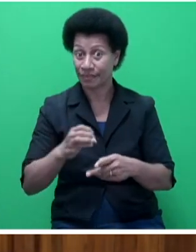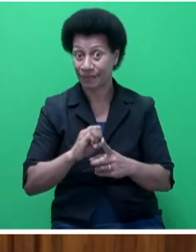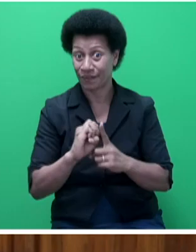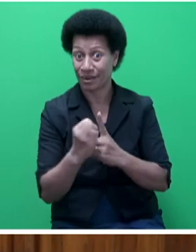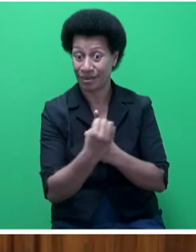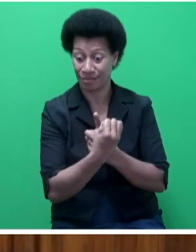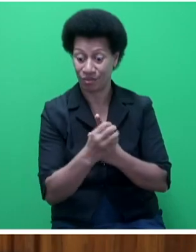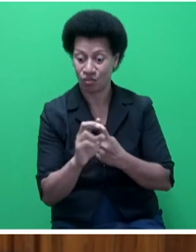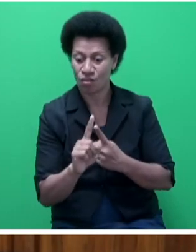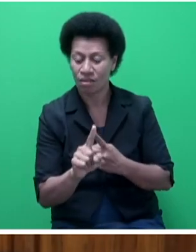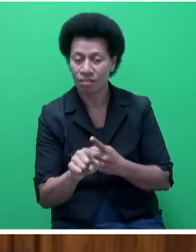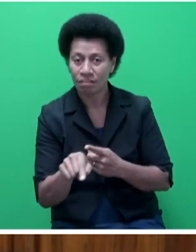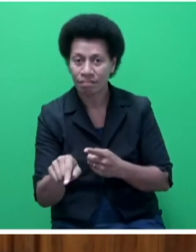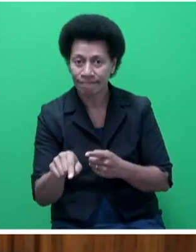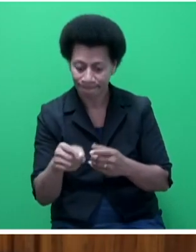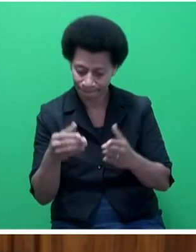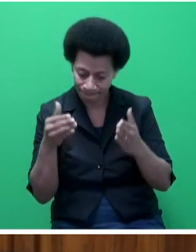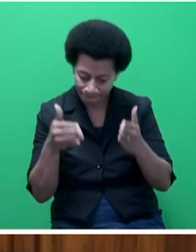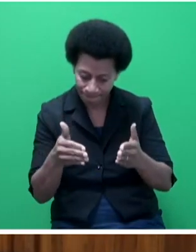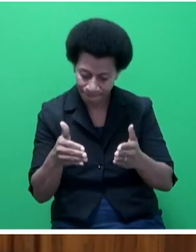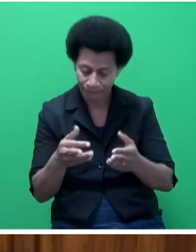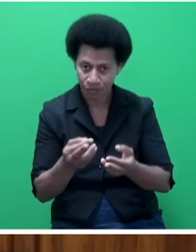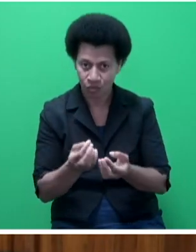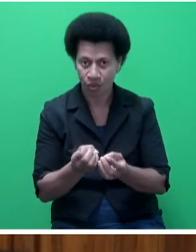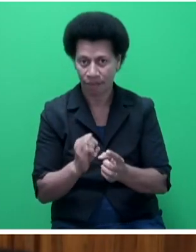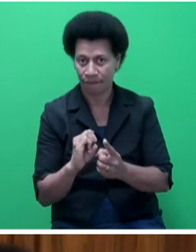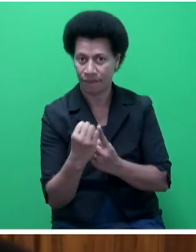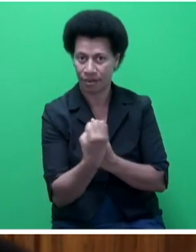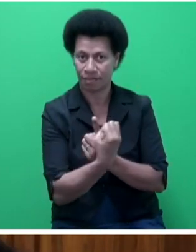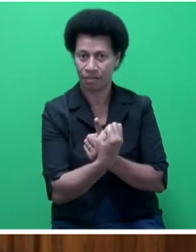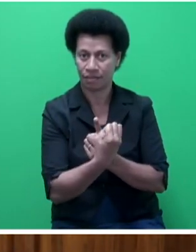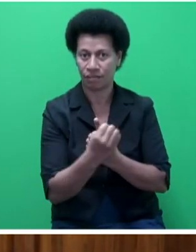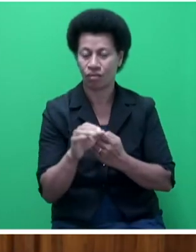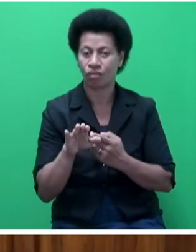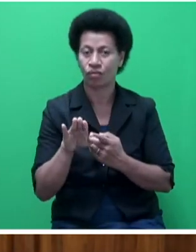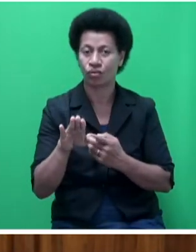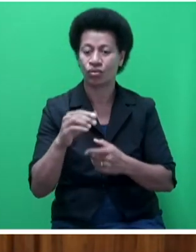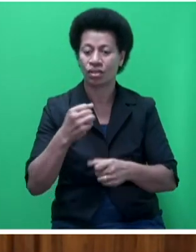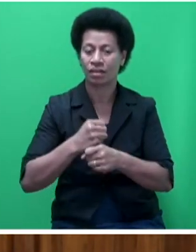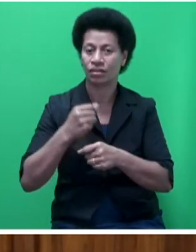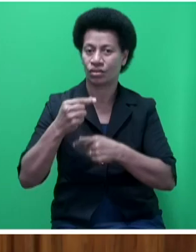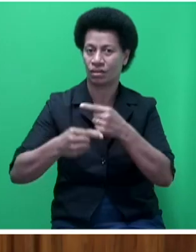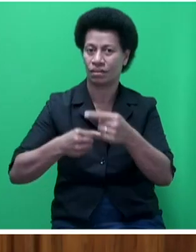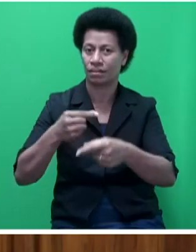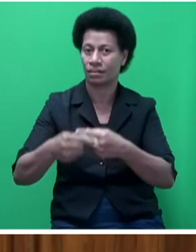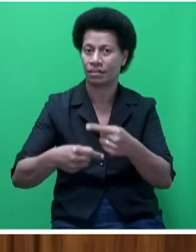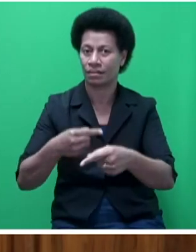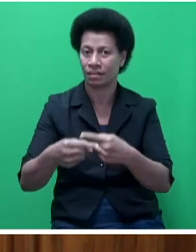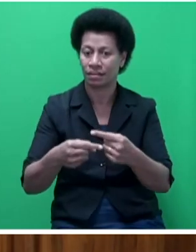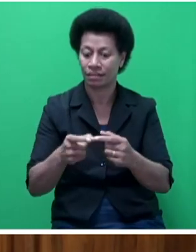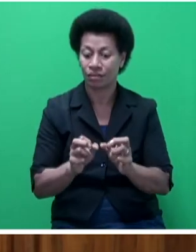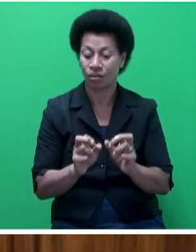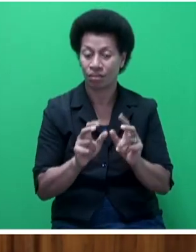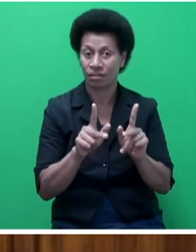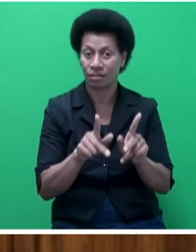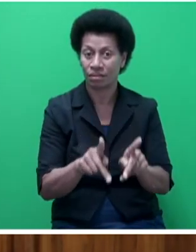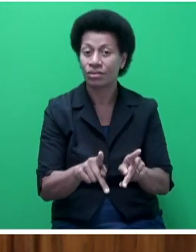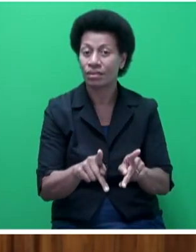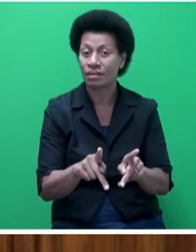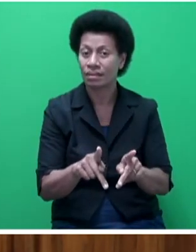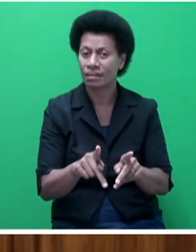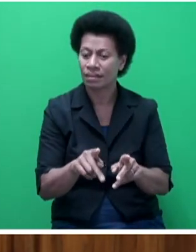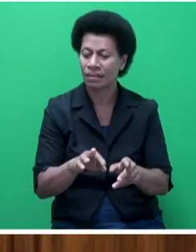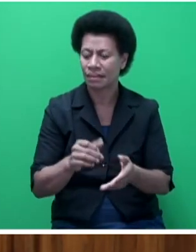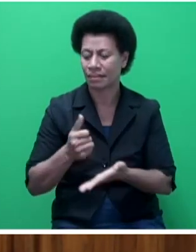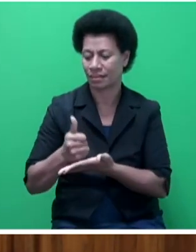the need to preserve our environment for future generations while providing economic opportunities and